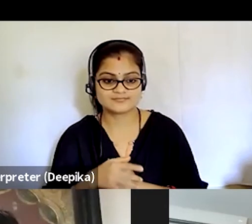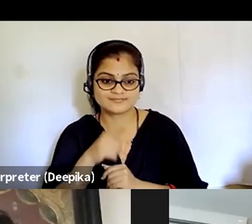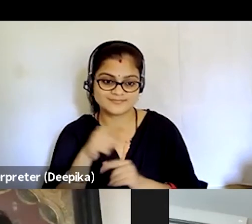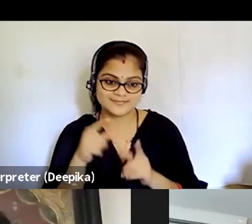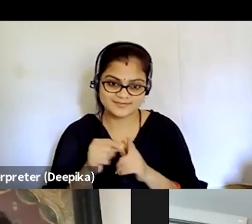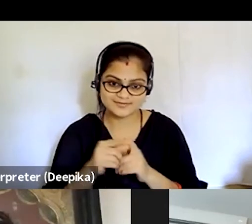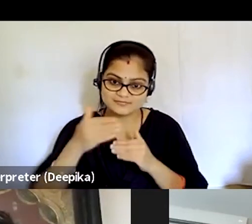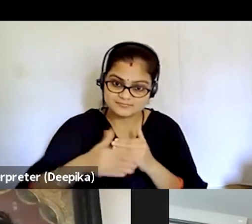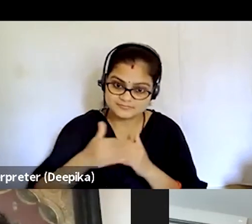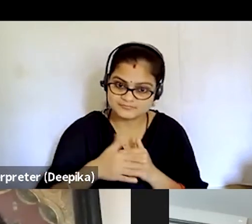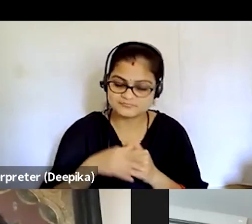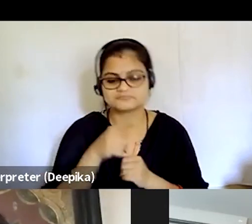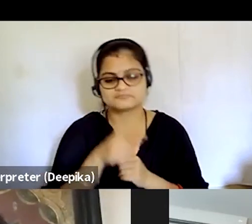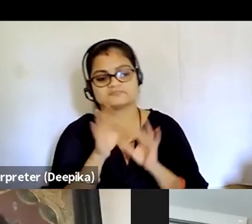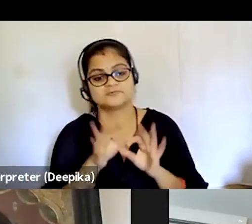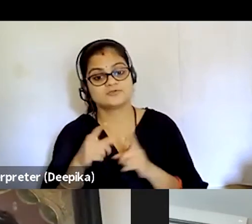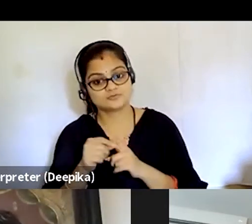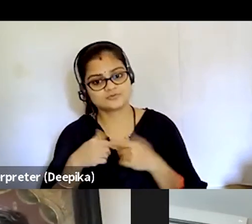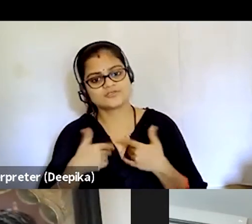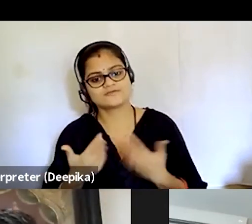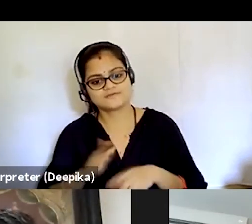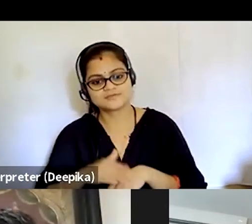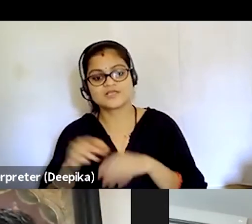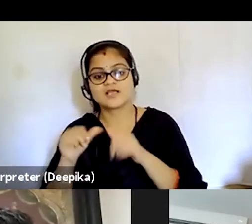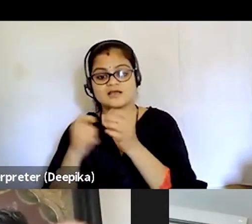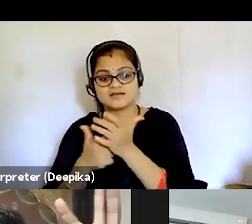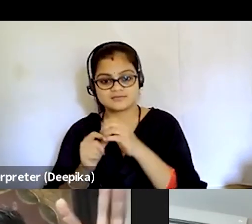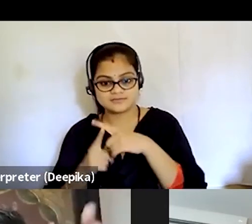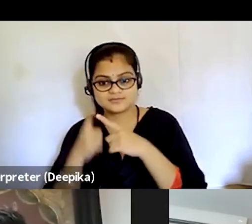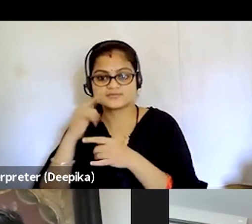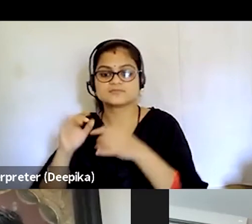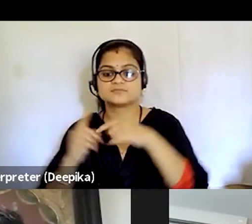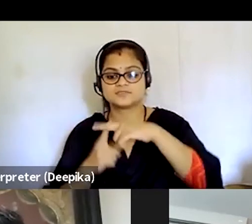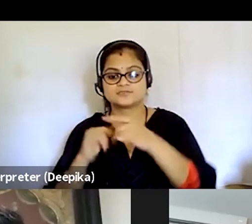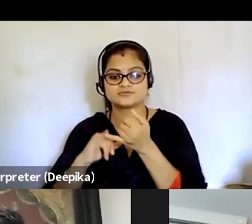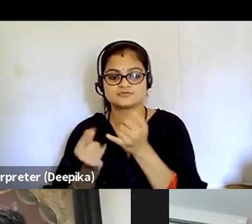keep doing this, and I did this. And in fact, Aarti and Sunita also were there, and one of them we did a